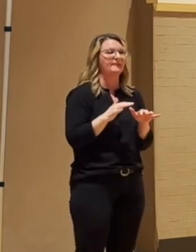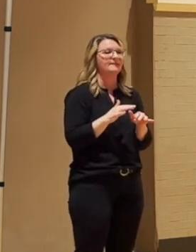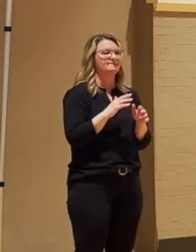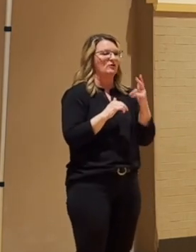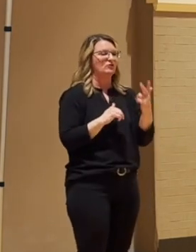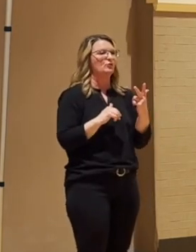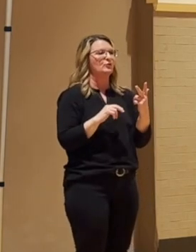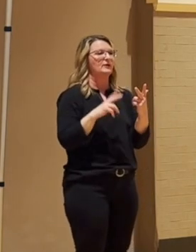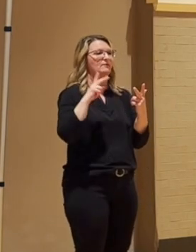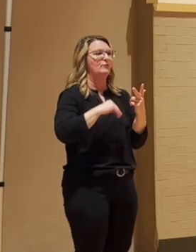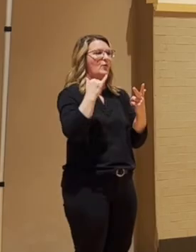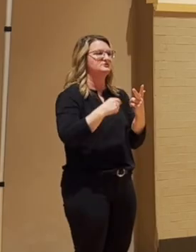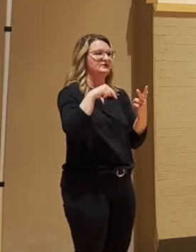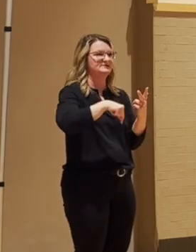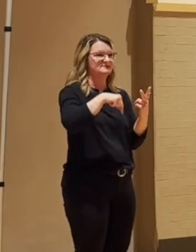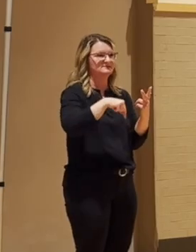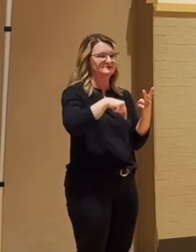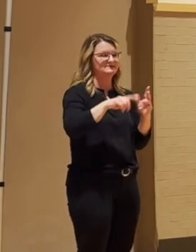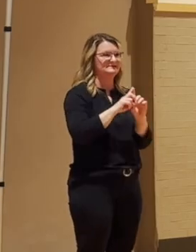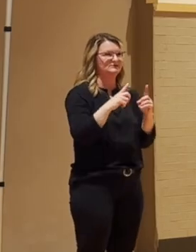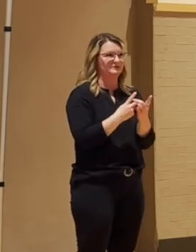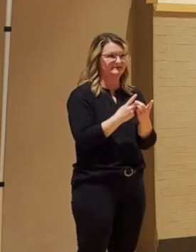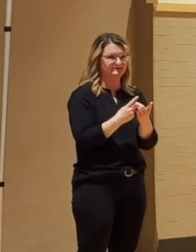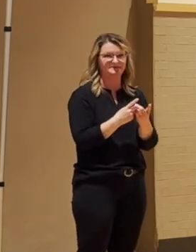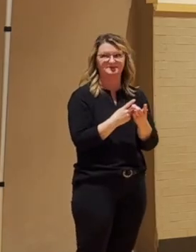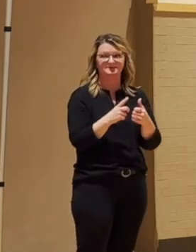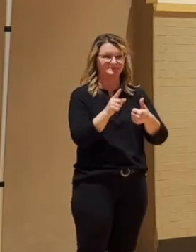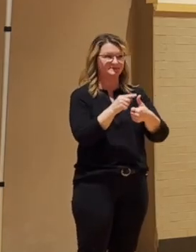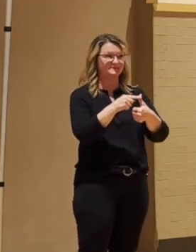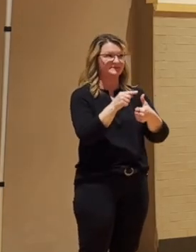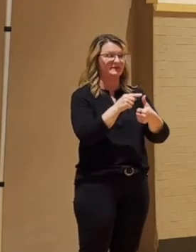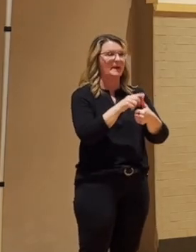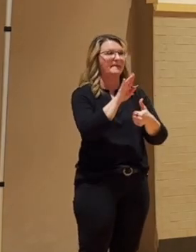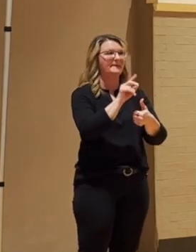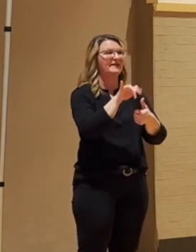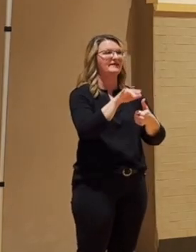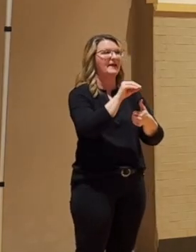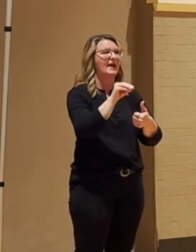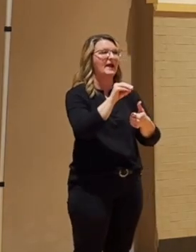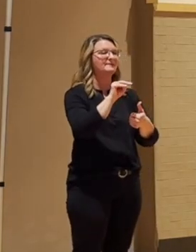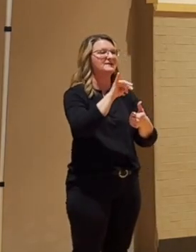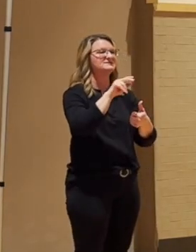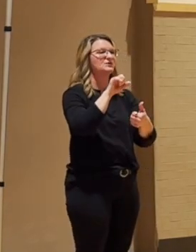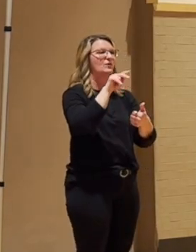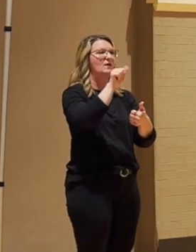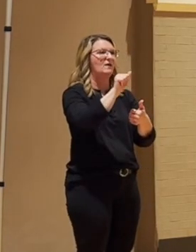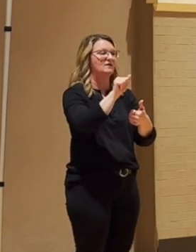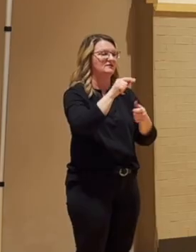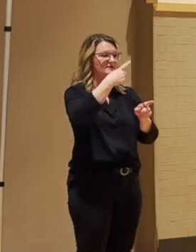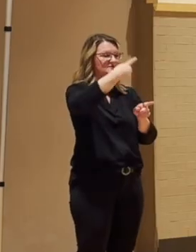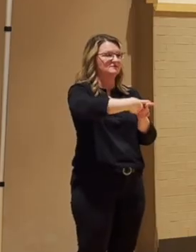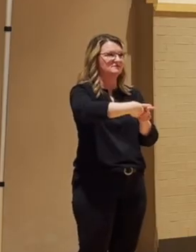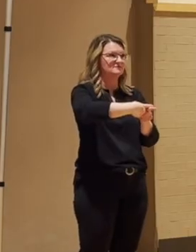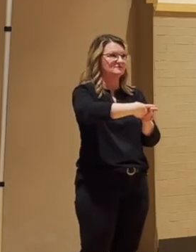3 projects in the University District. The first one is the Bailey in Minnesota, at the intersection of